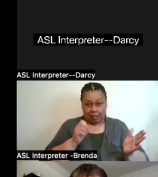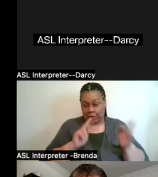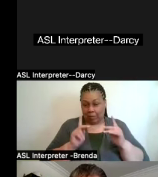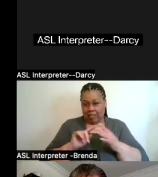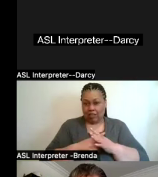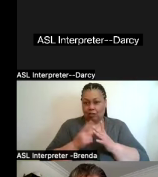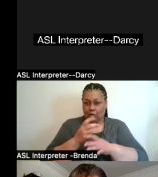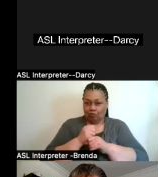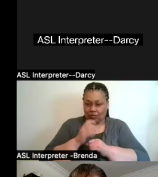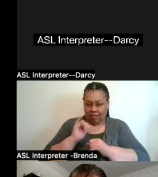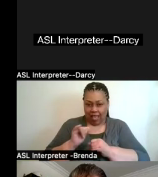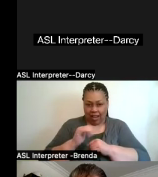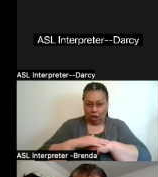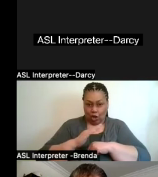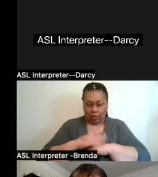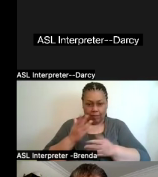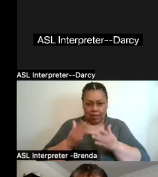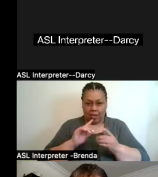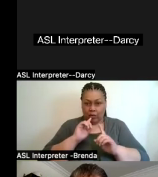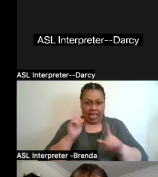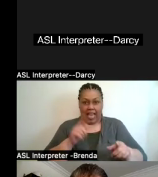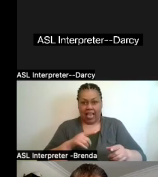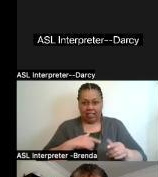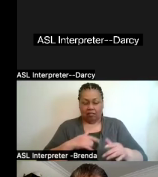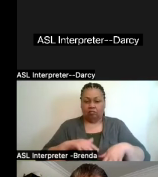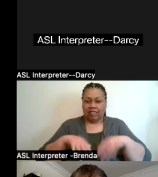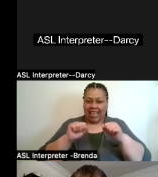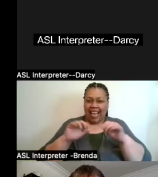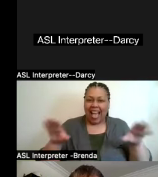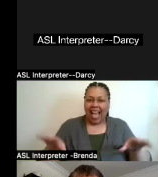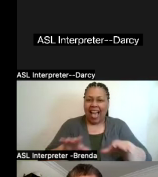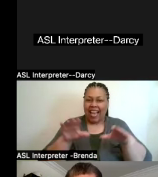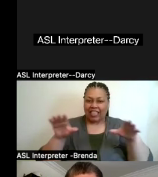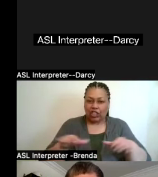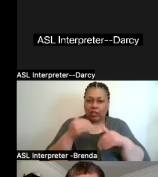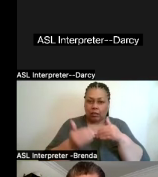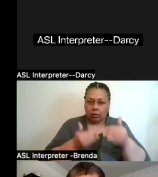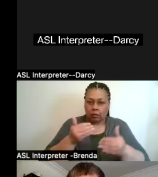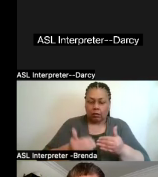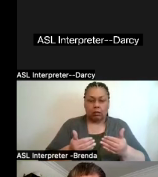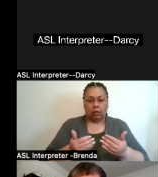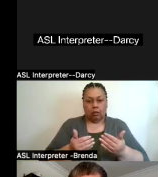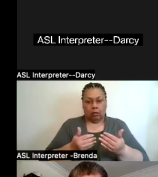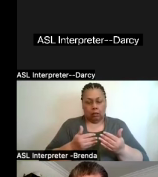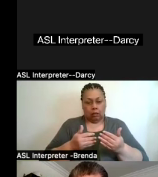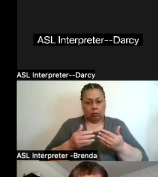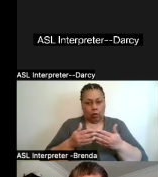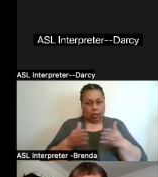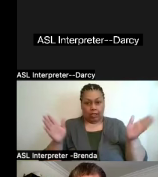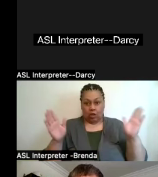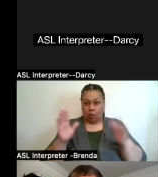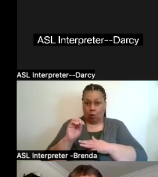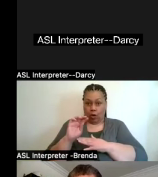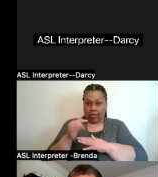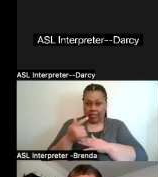might start reacting and taking action when the organization as a whole